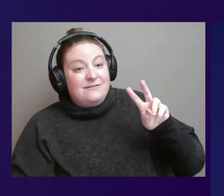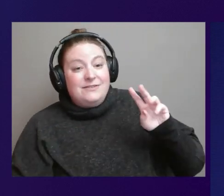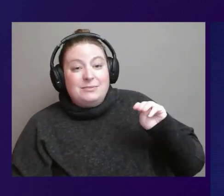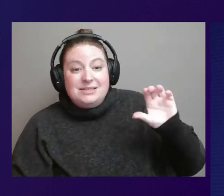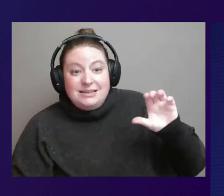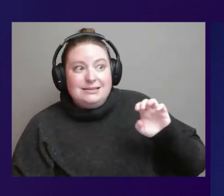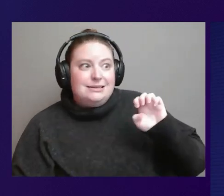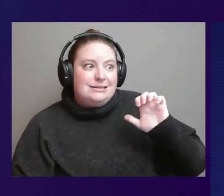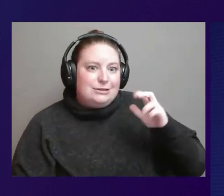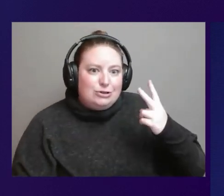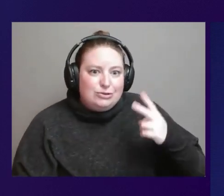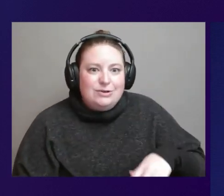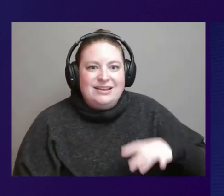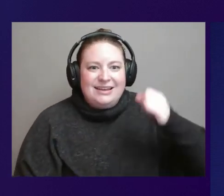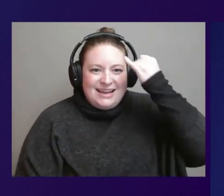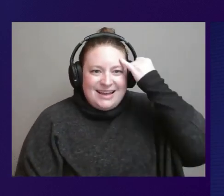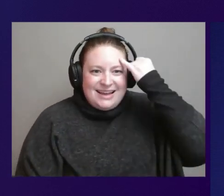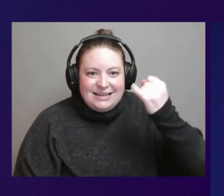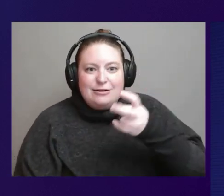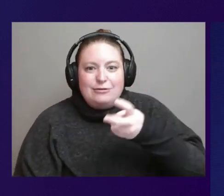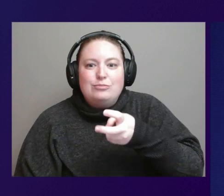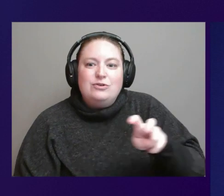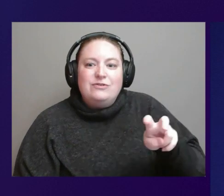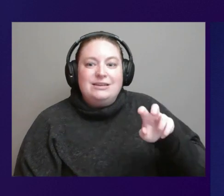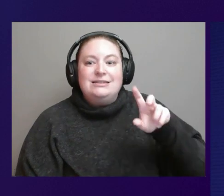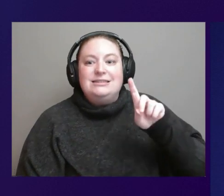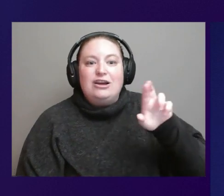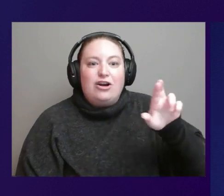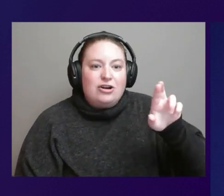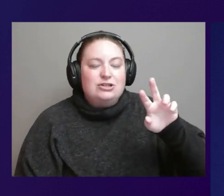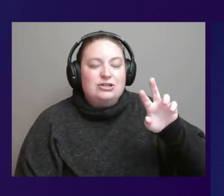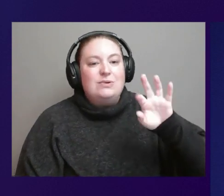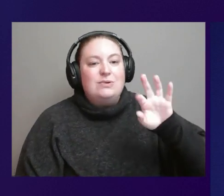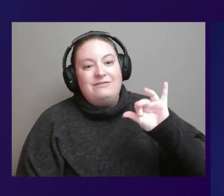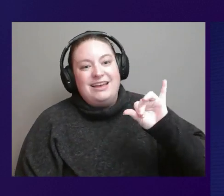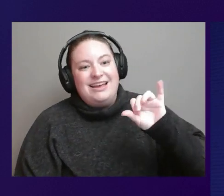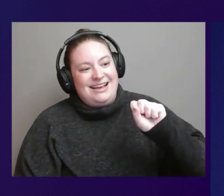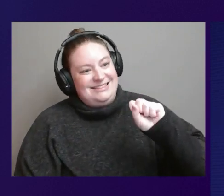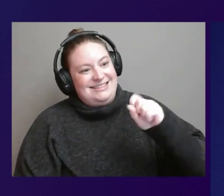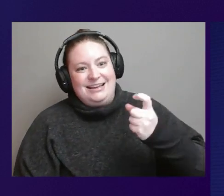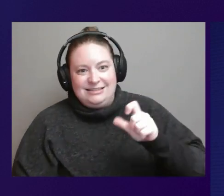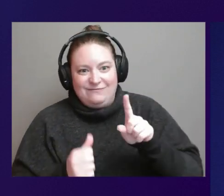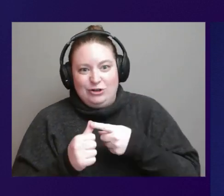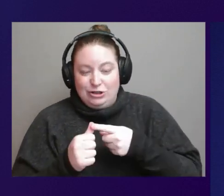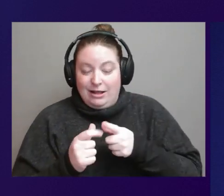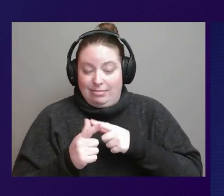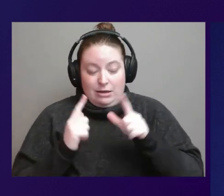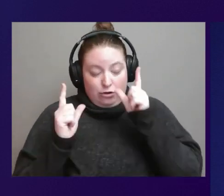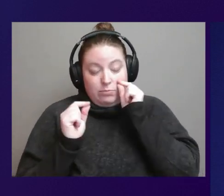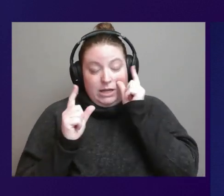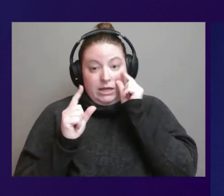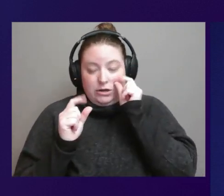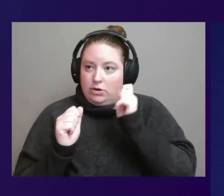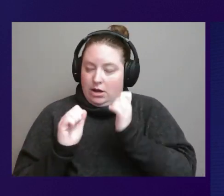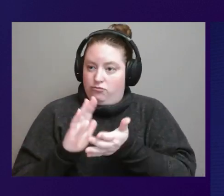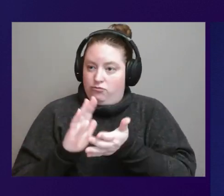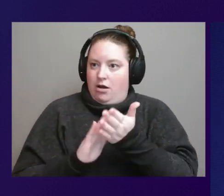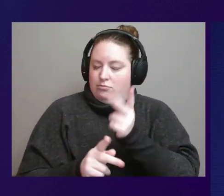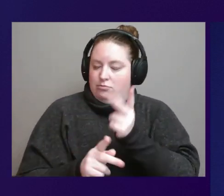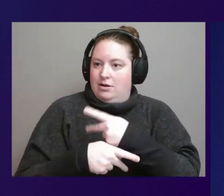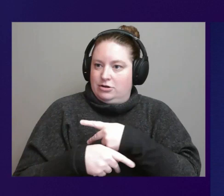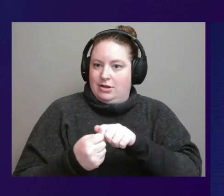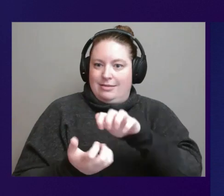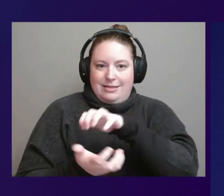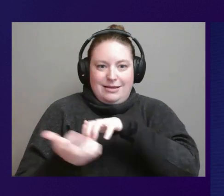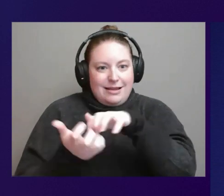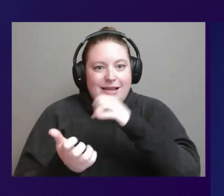this idea of moving your DR to FSX first, and then, all of a sudden you blink and you can run your production workload in the cloud if there were a hurricane coming,